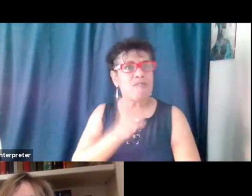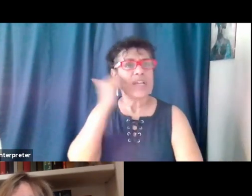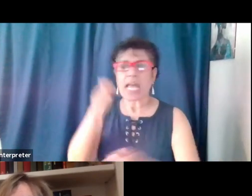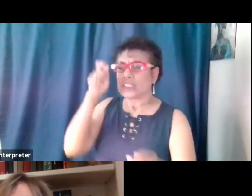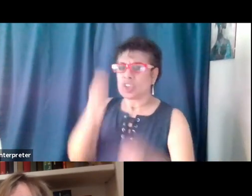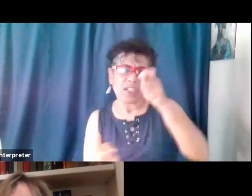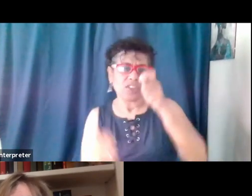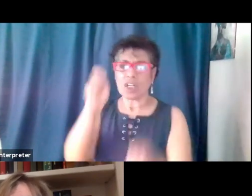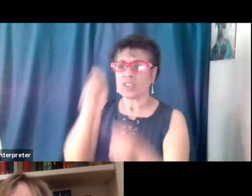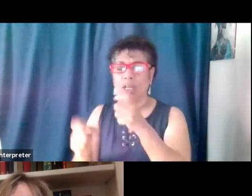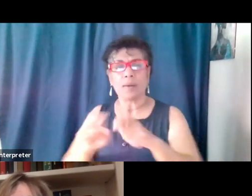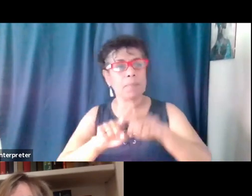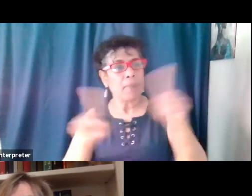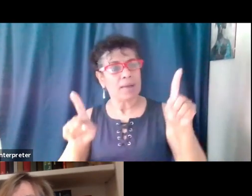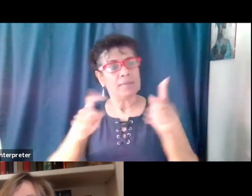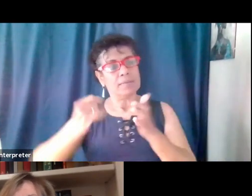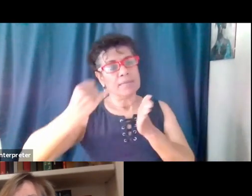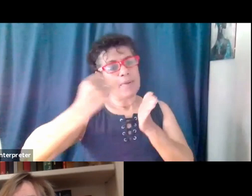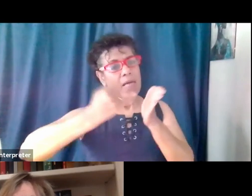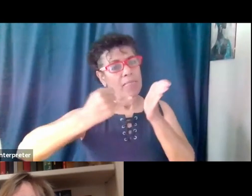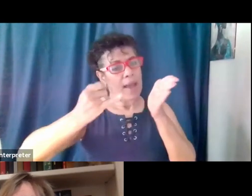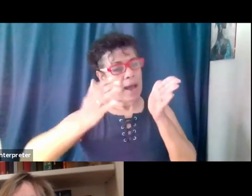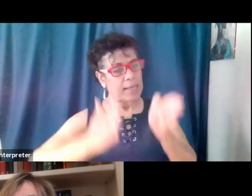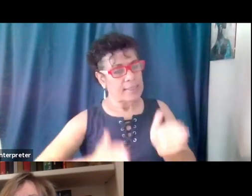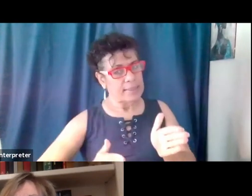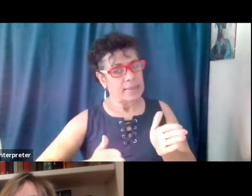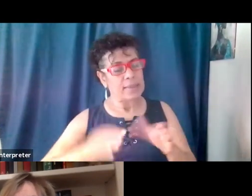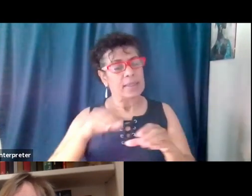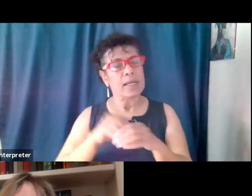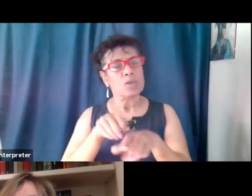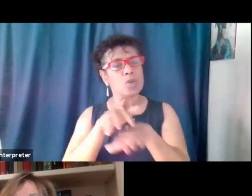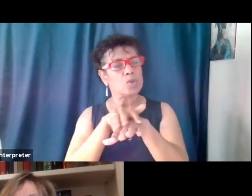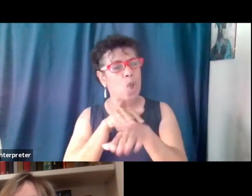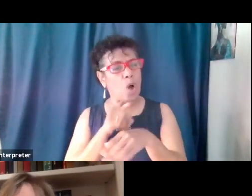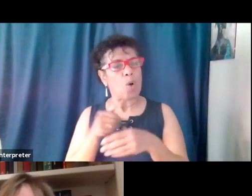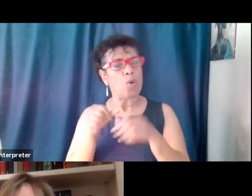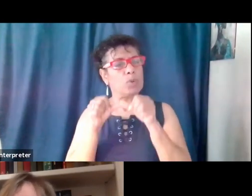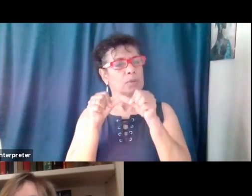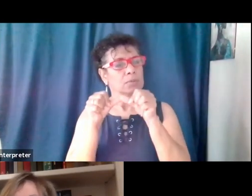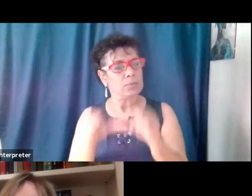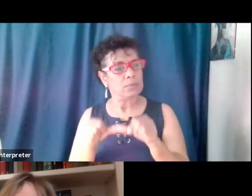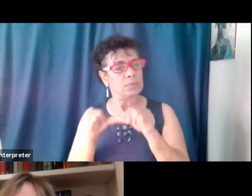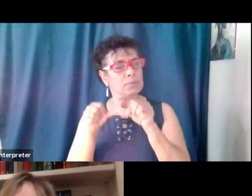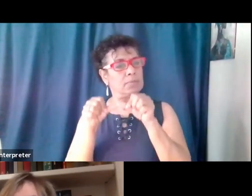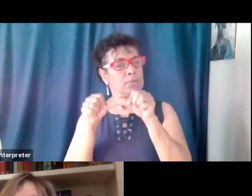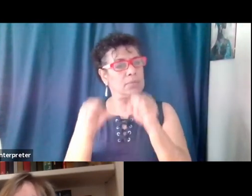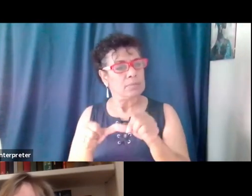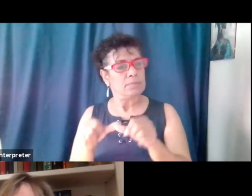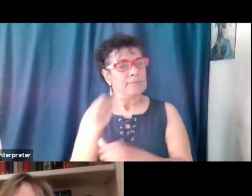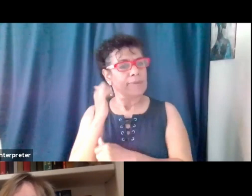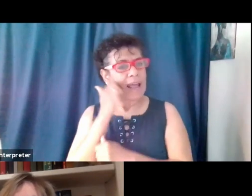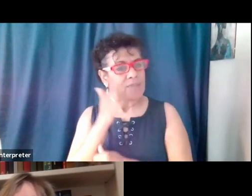yet sometimes the artists and the slow and steady and incremental steps are